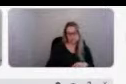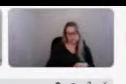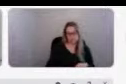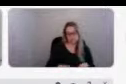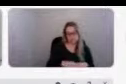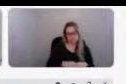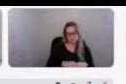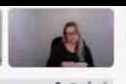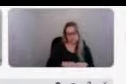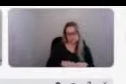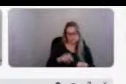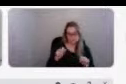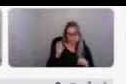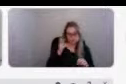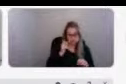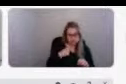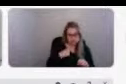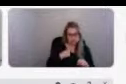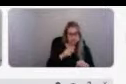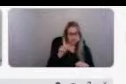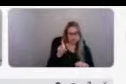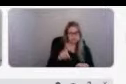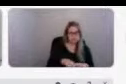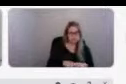paula can you hear us